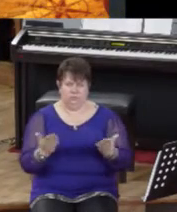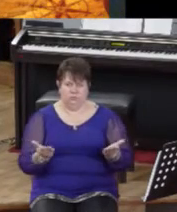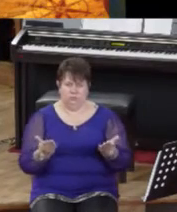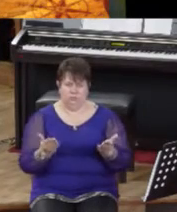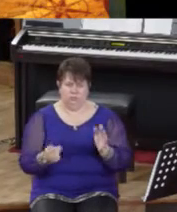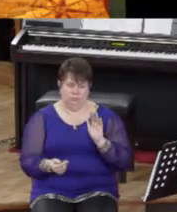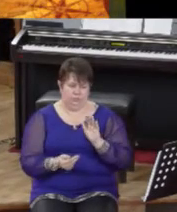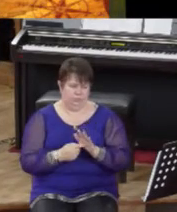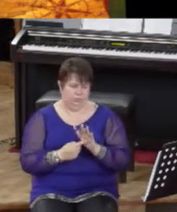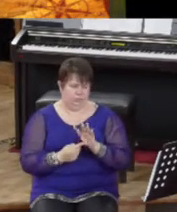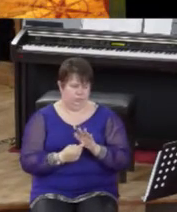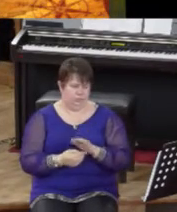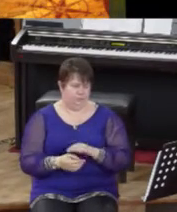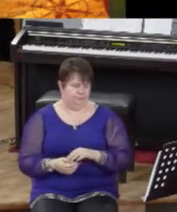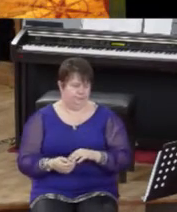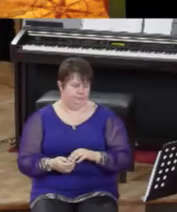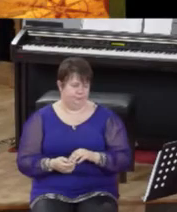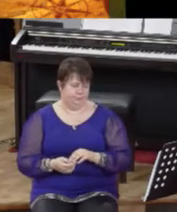crucial.